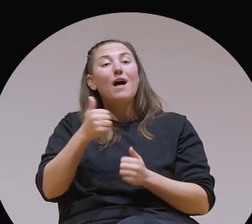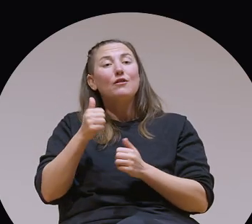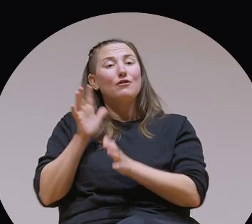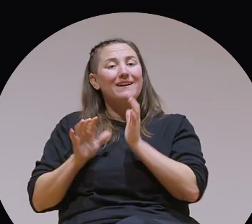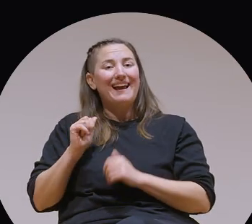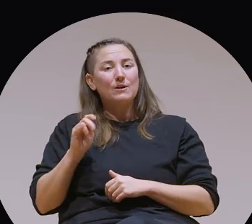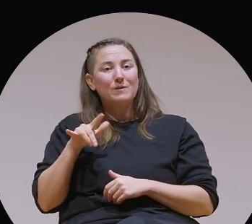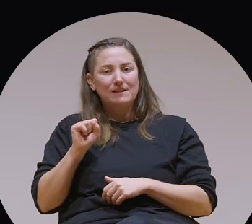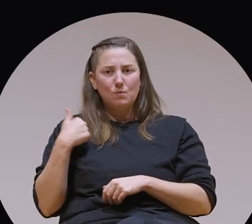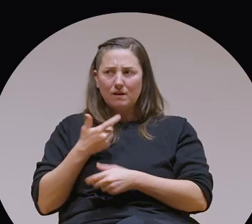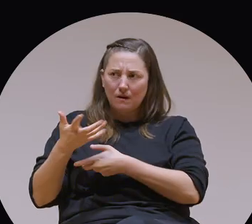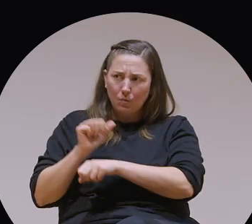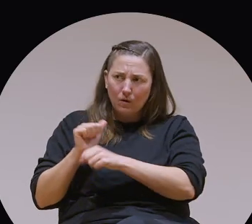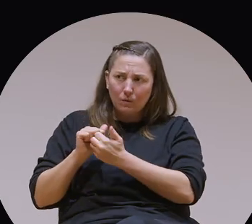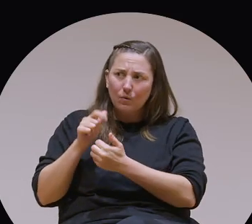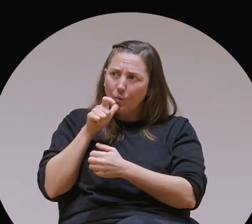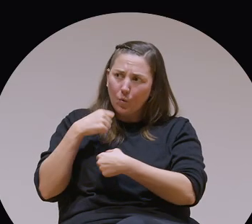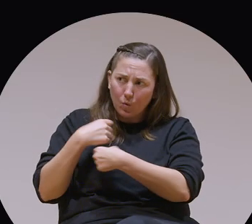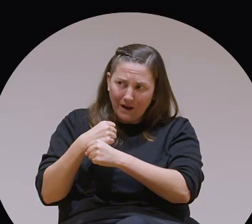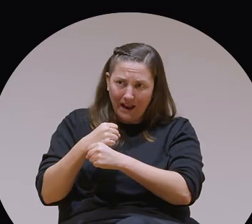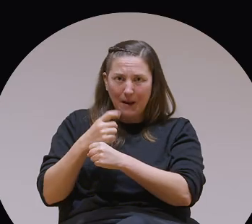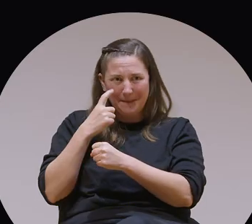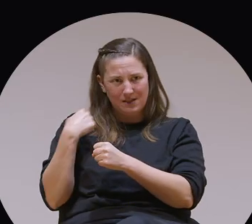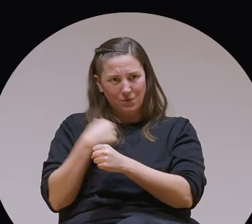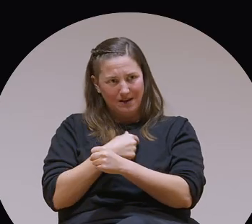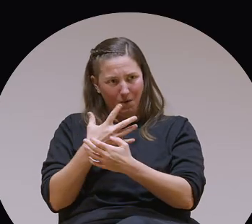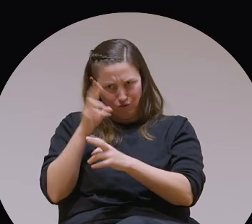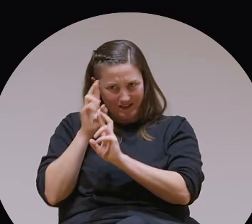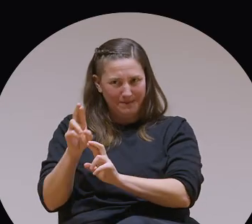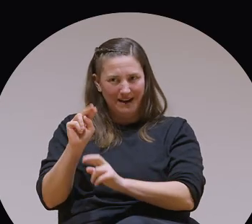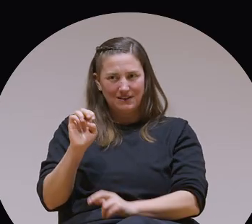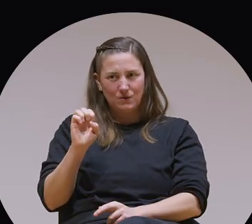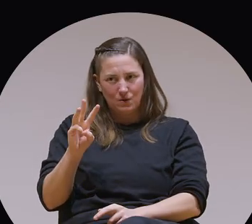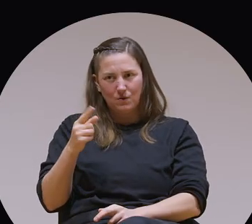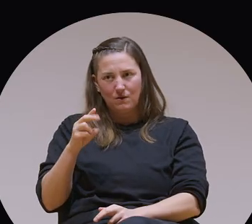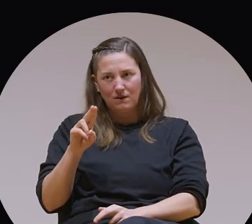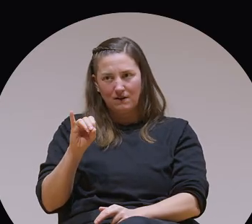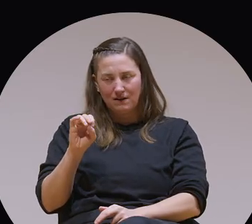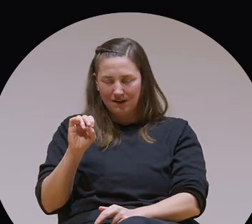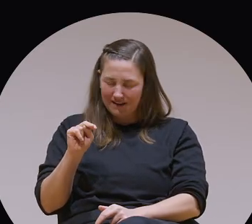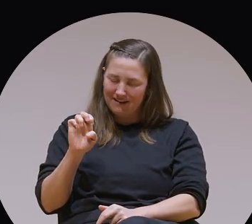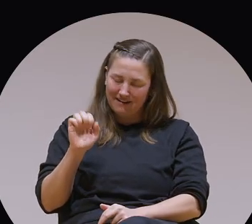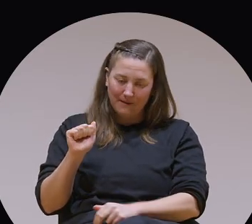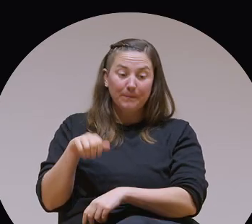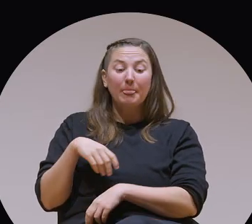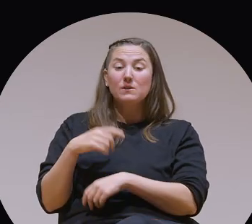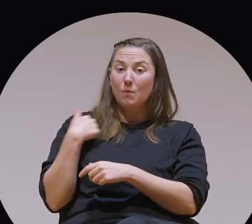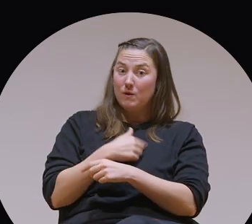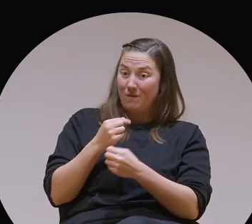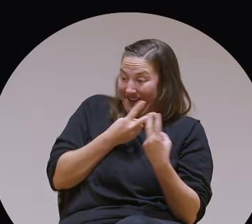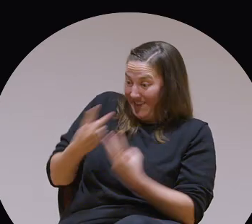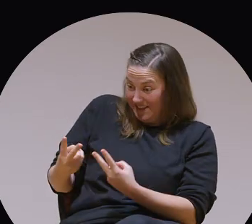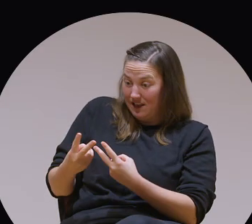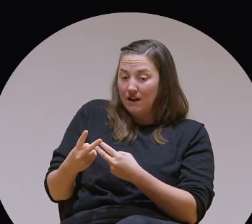the creators to display it in a way that's respectful to New Guinea. So what we did was to go down to New Guinea, and